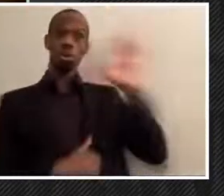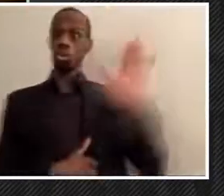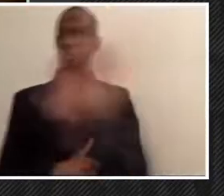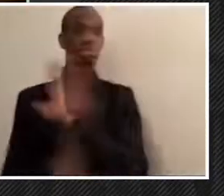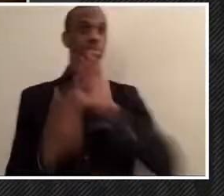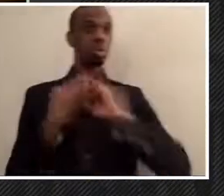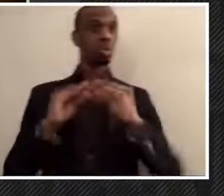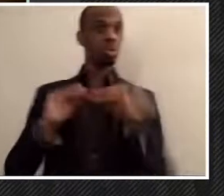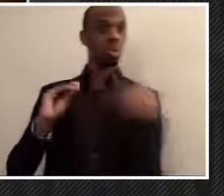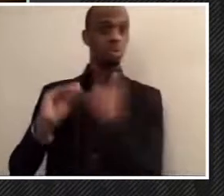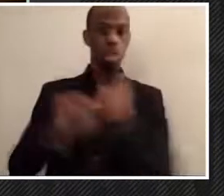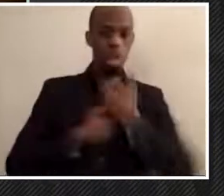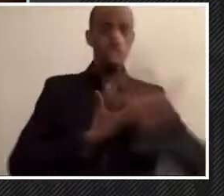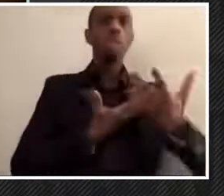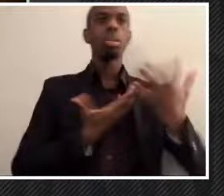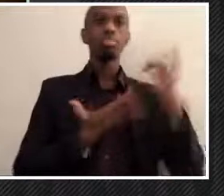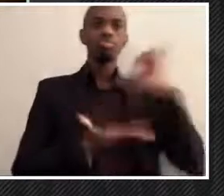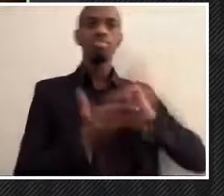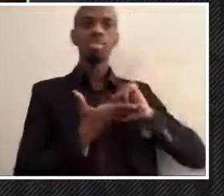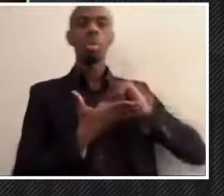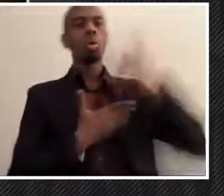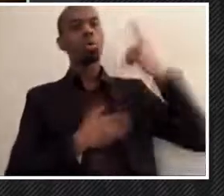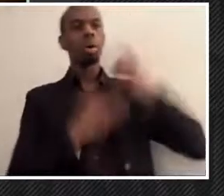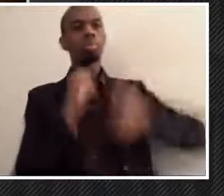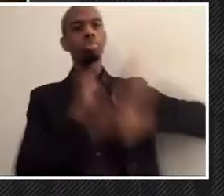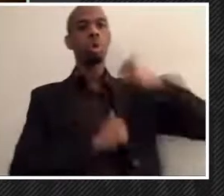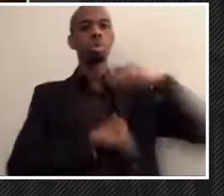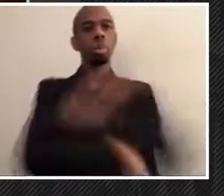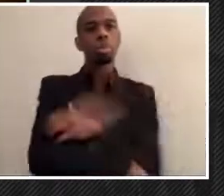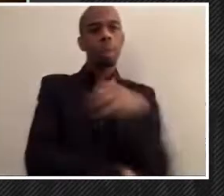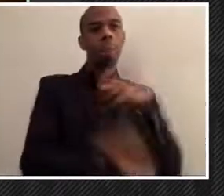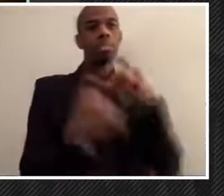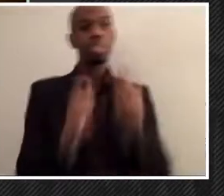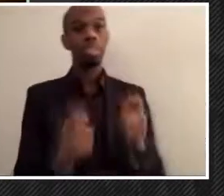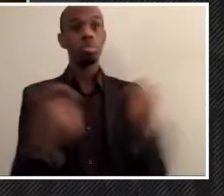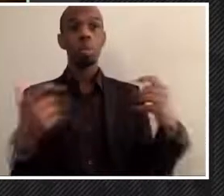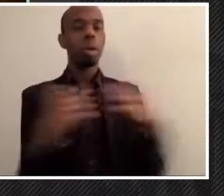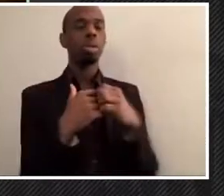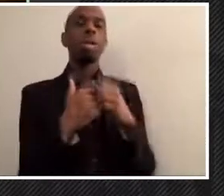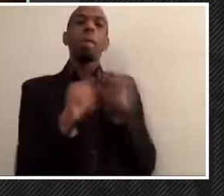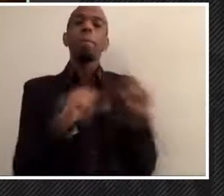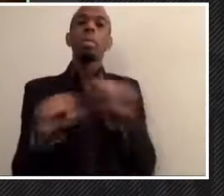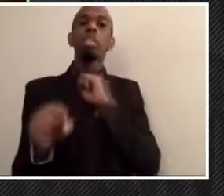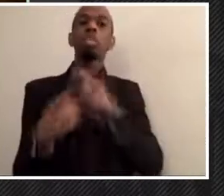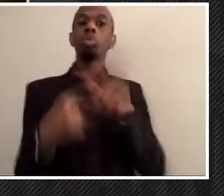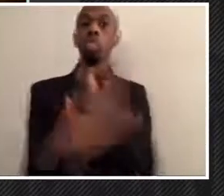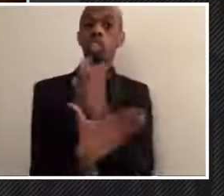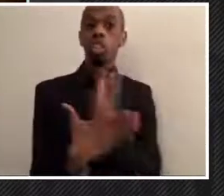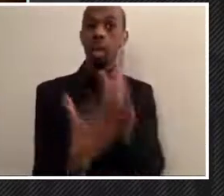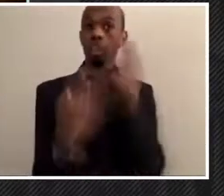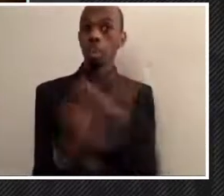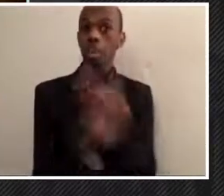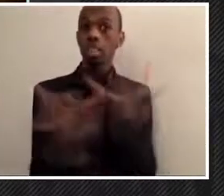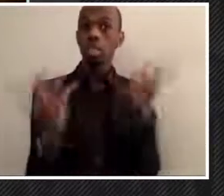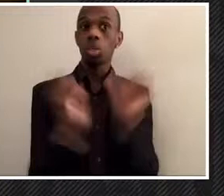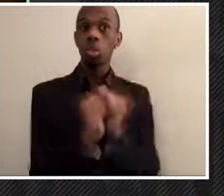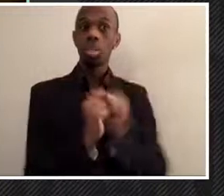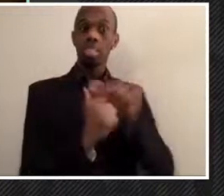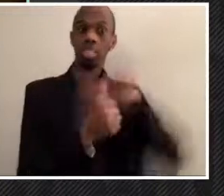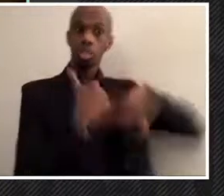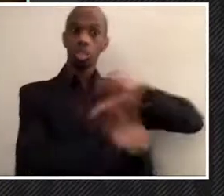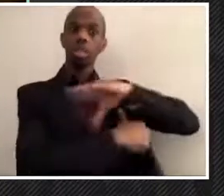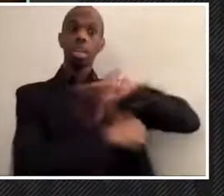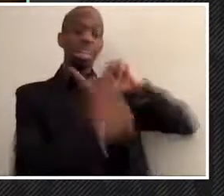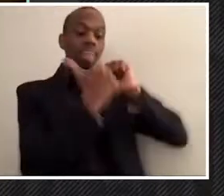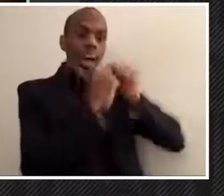gifts is the ability to share information with each other. And how we tell these stories is important